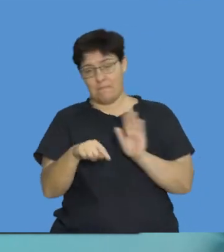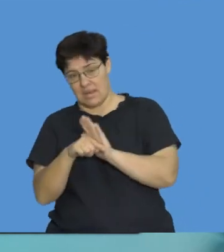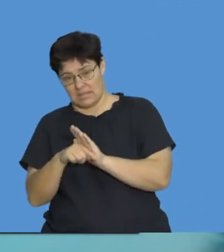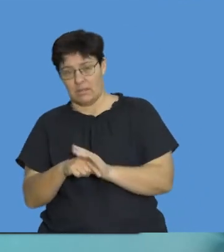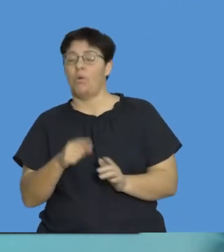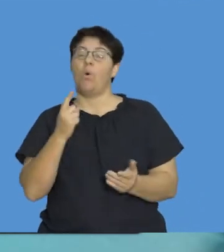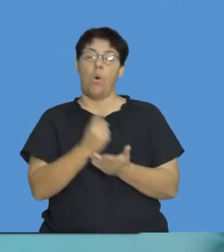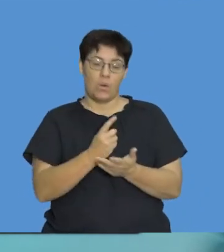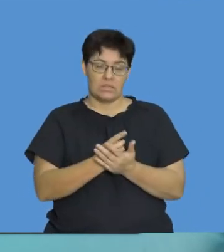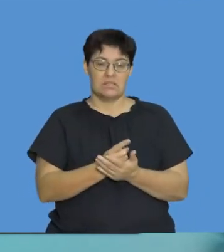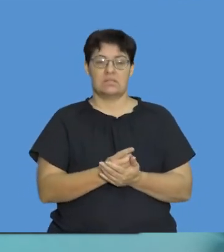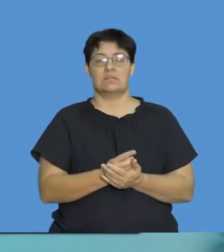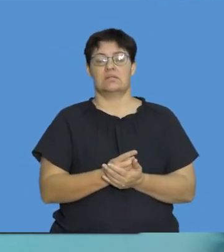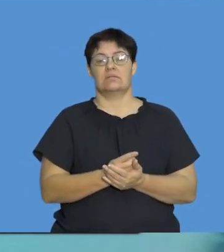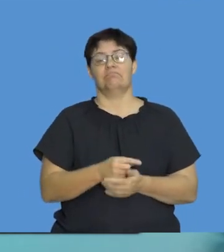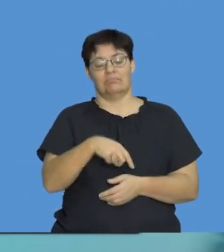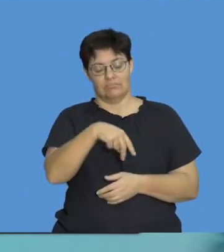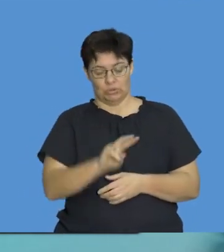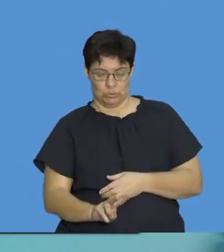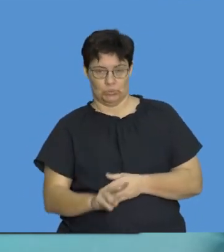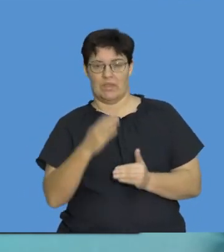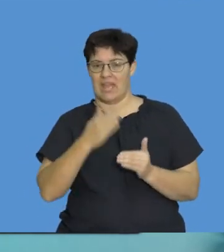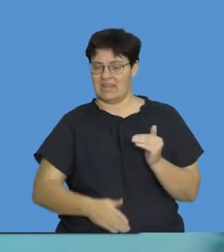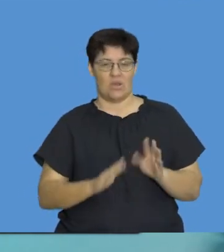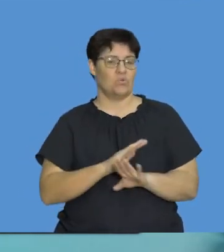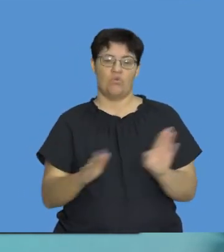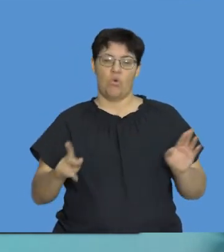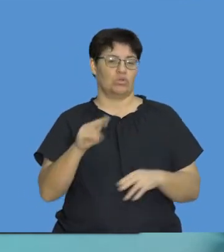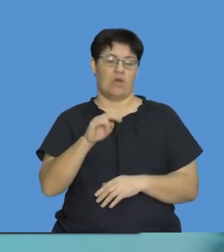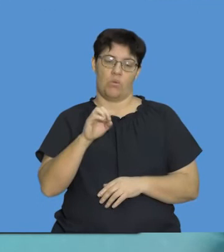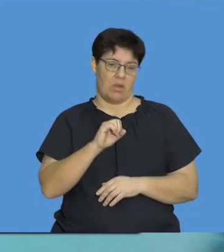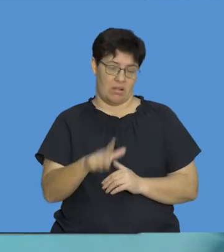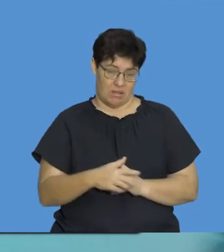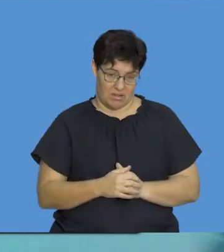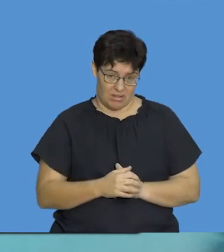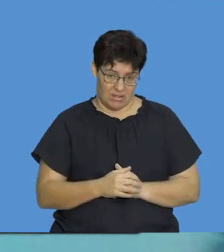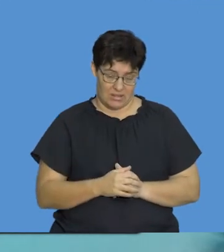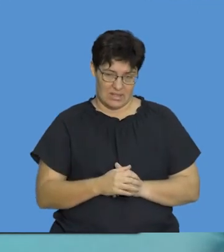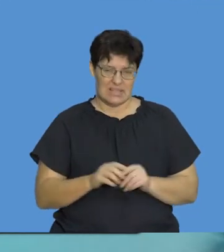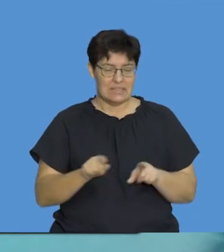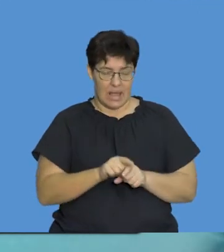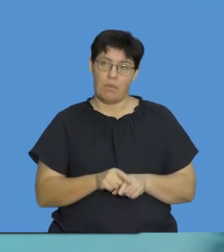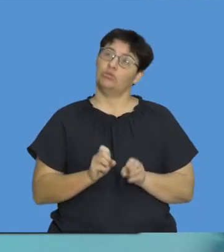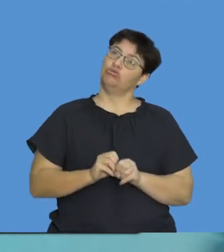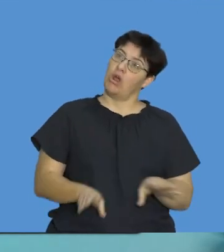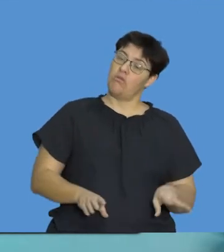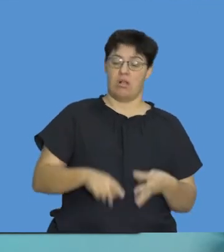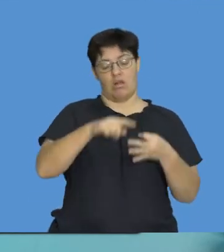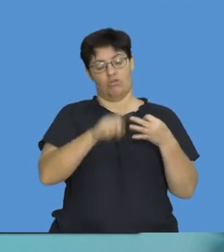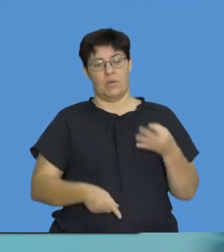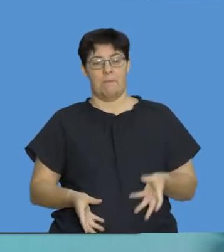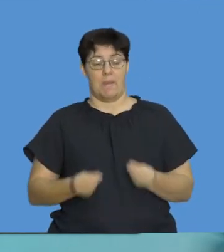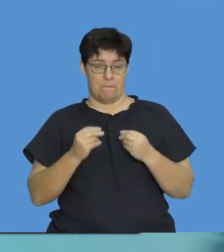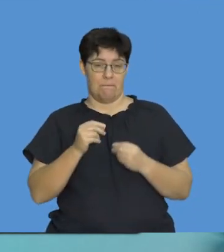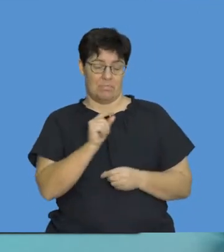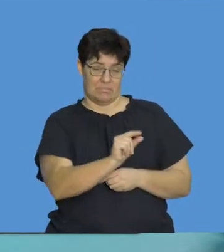a binomial at the end and not a trinomial like we said in general terms. So